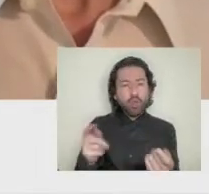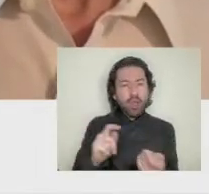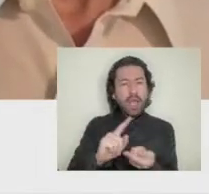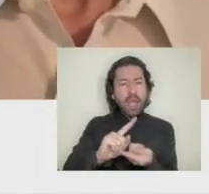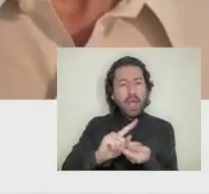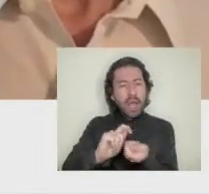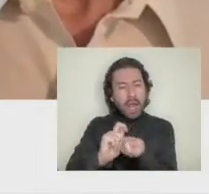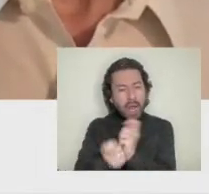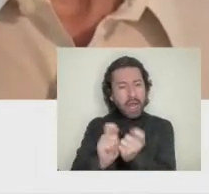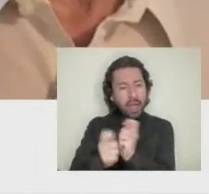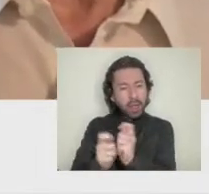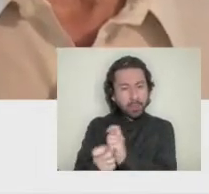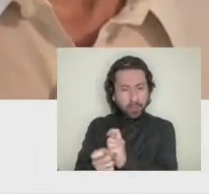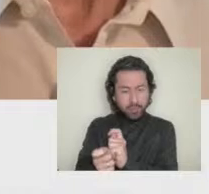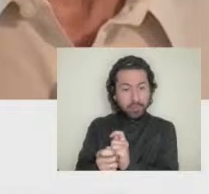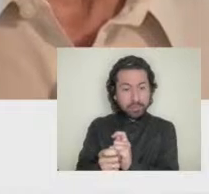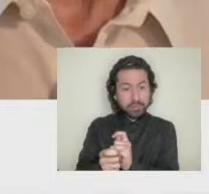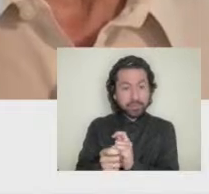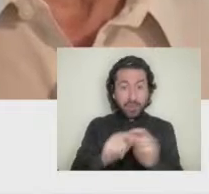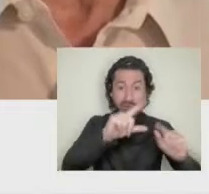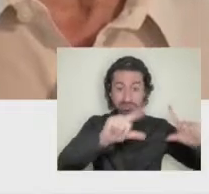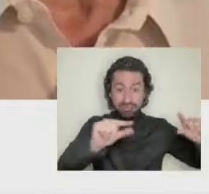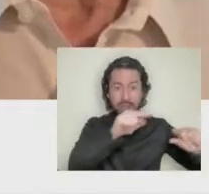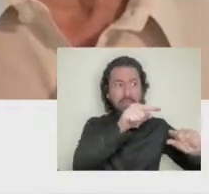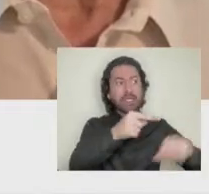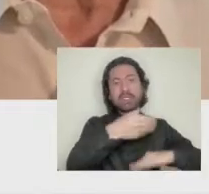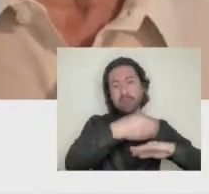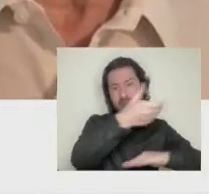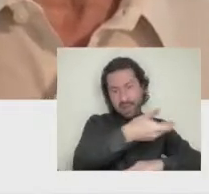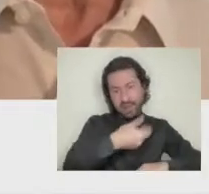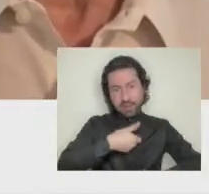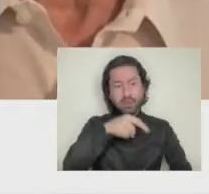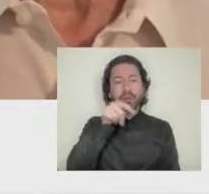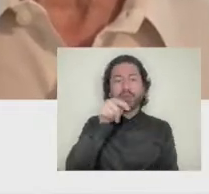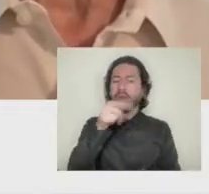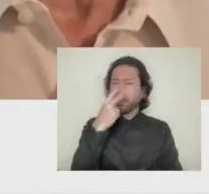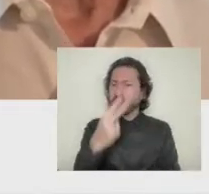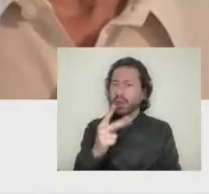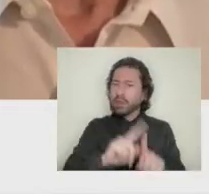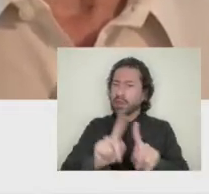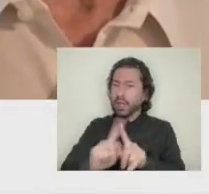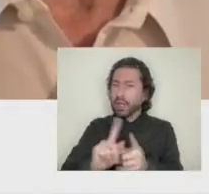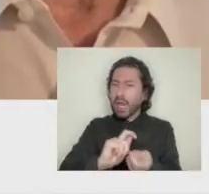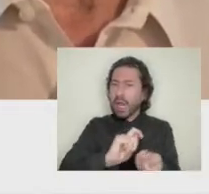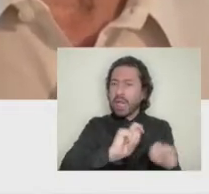the change through direct social spending and in-kind transfers,